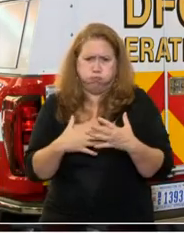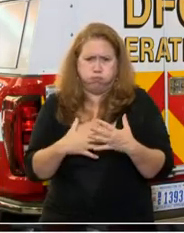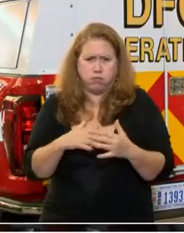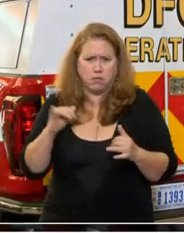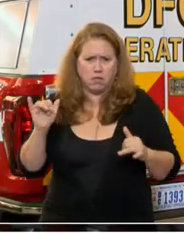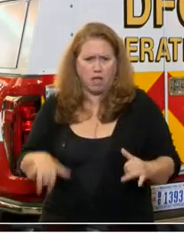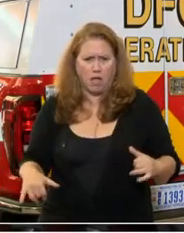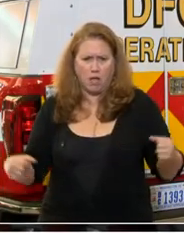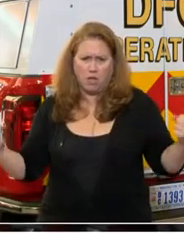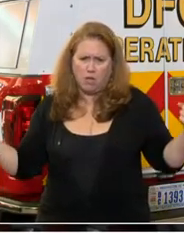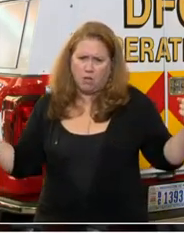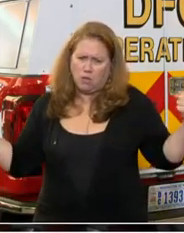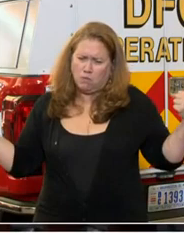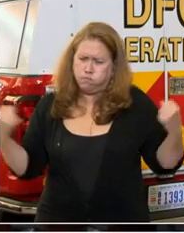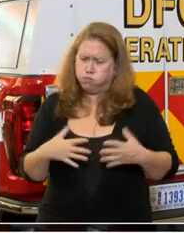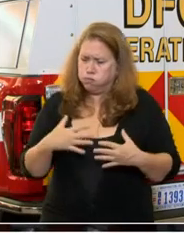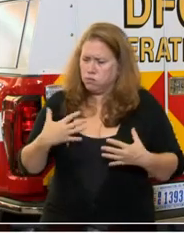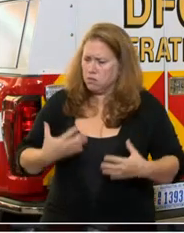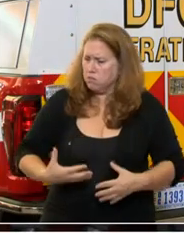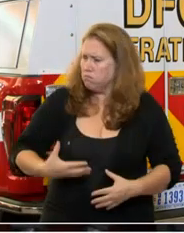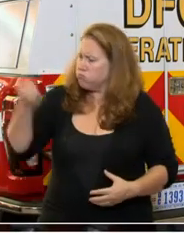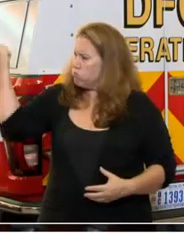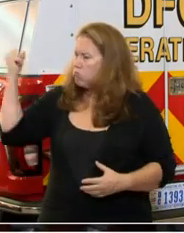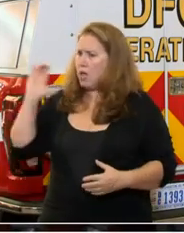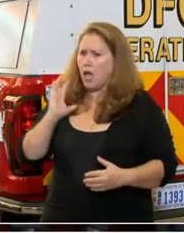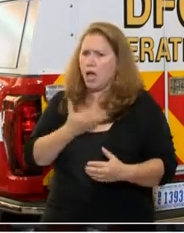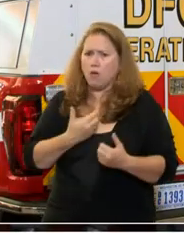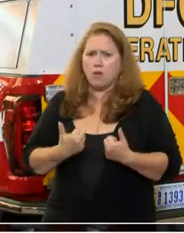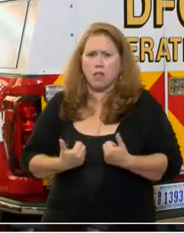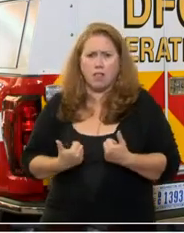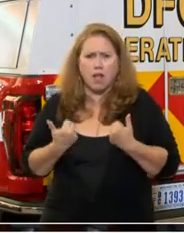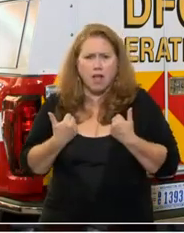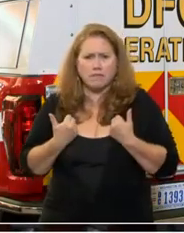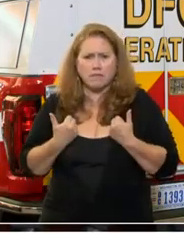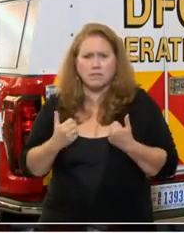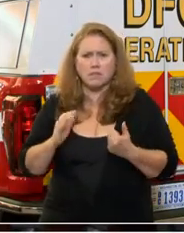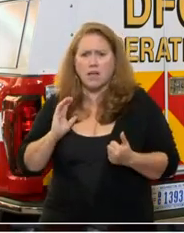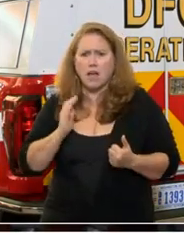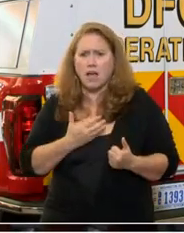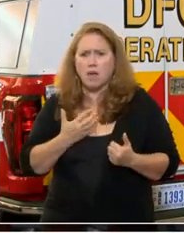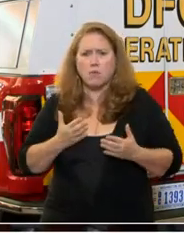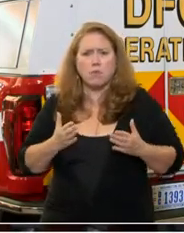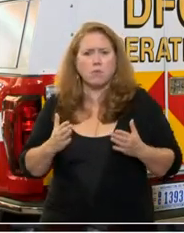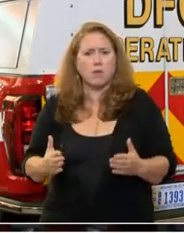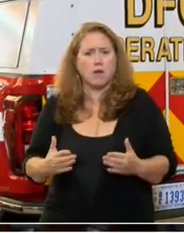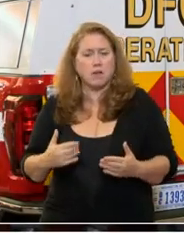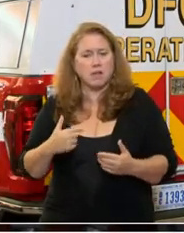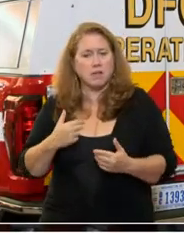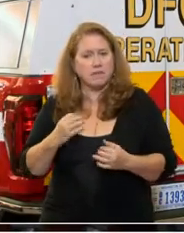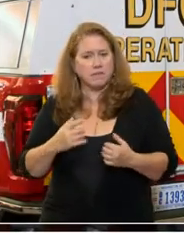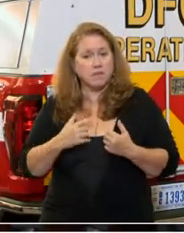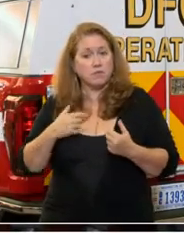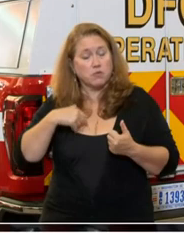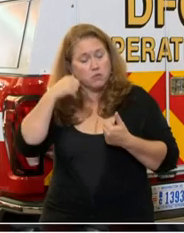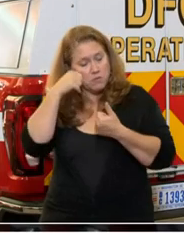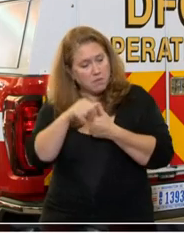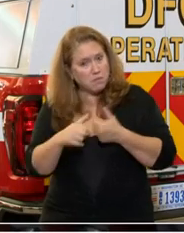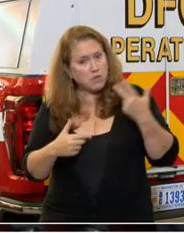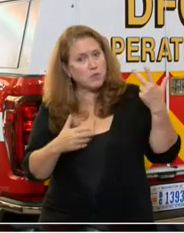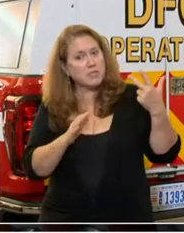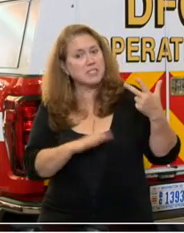Washingtonians. We remember today our 3 children from Washington, D.C., who were aboard